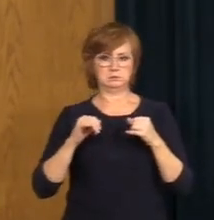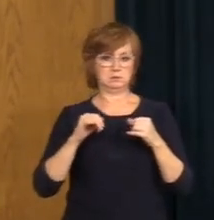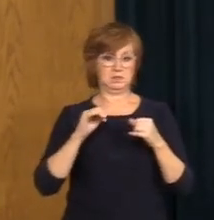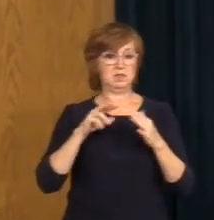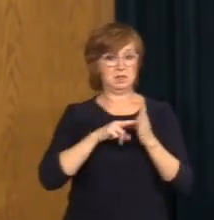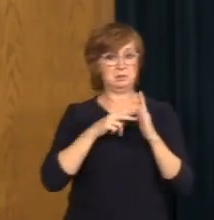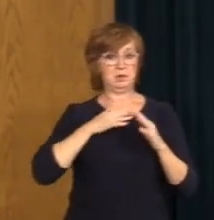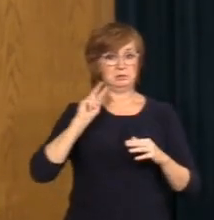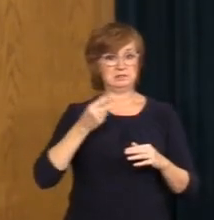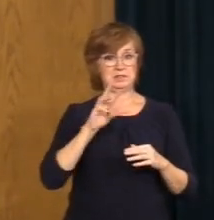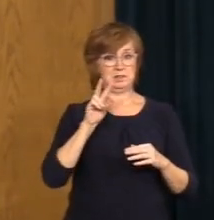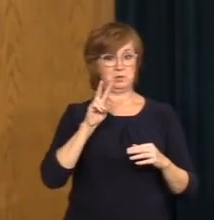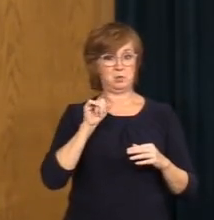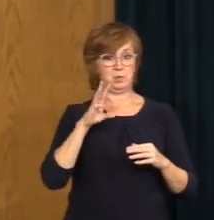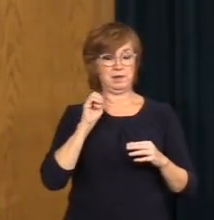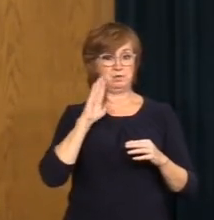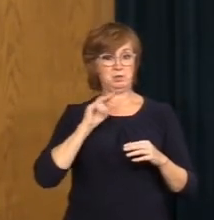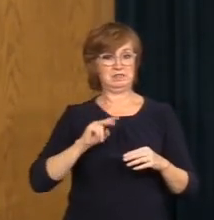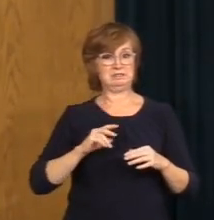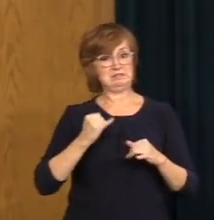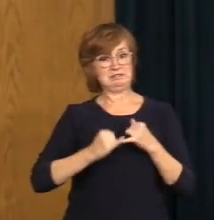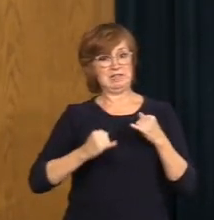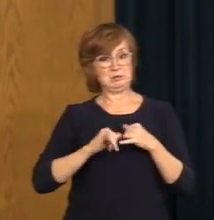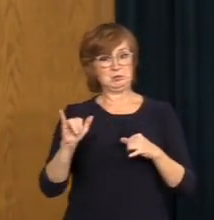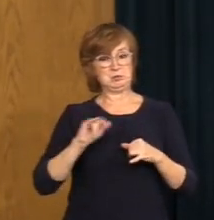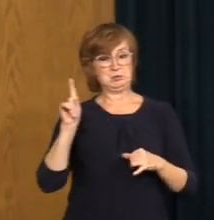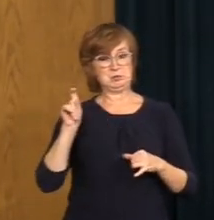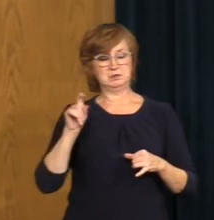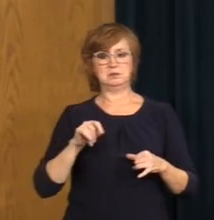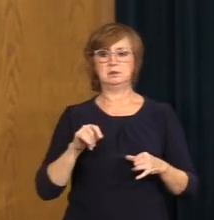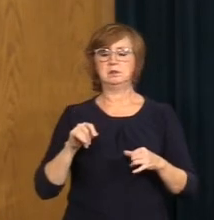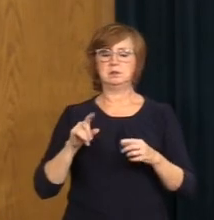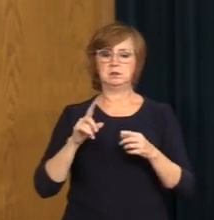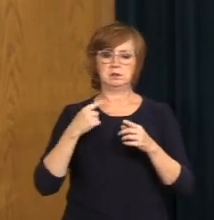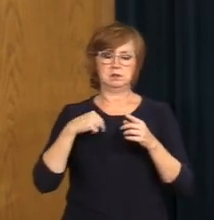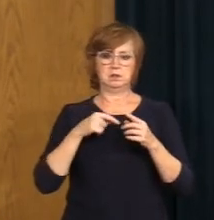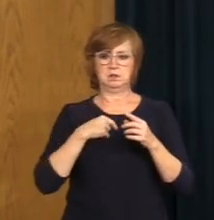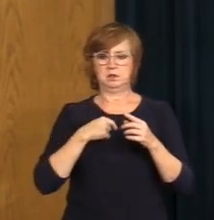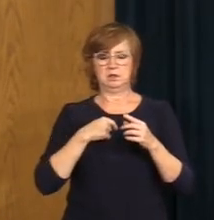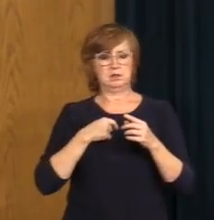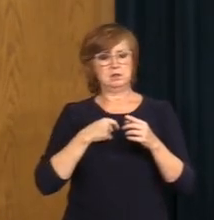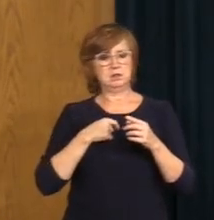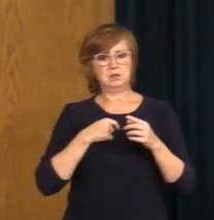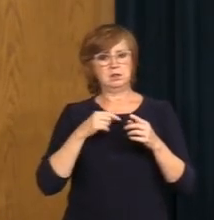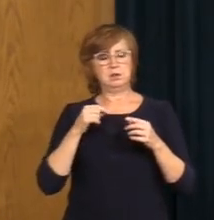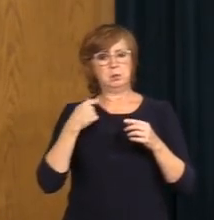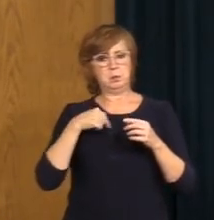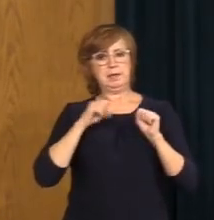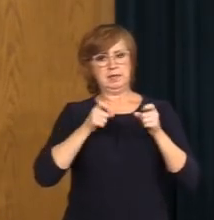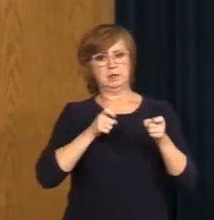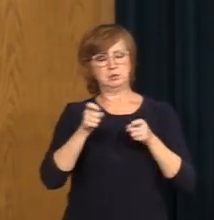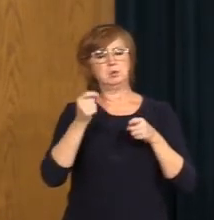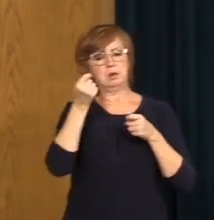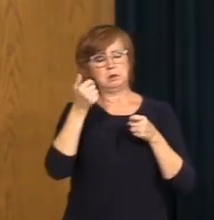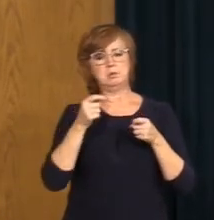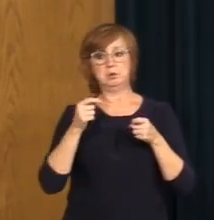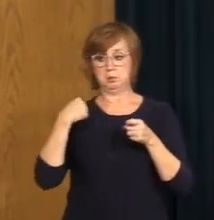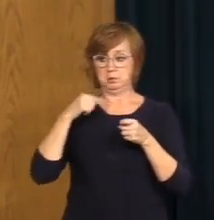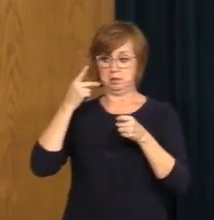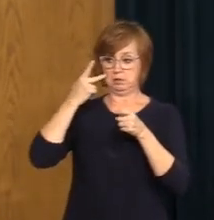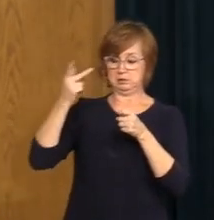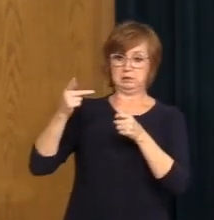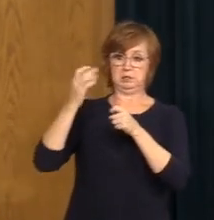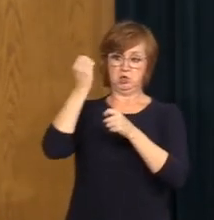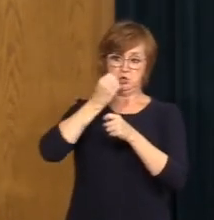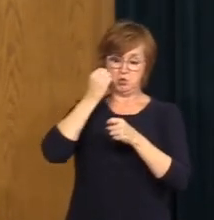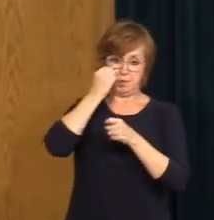are having a different experience, and that's why I would say that it's really up to us to a large extent. The risks of transmission, we've